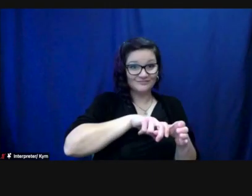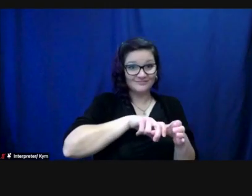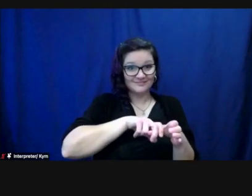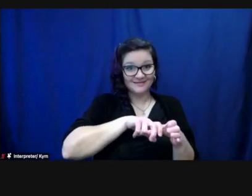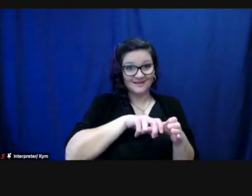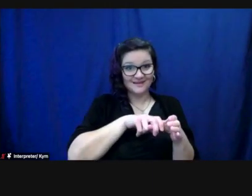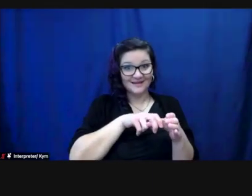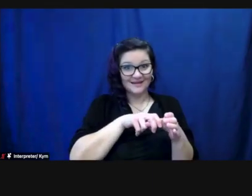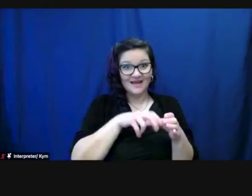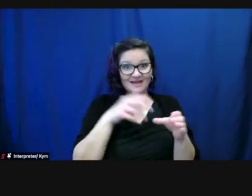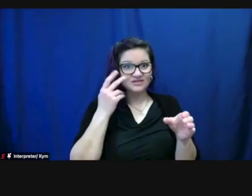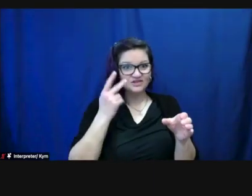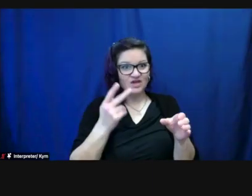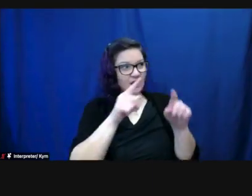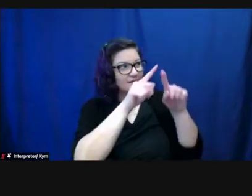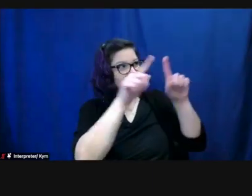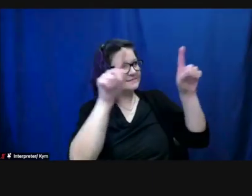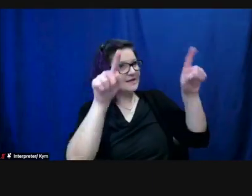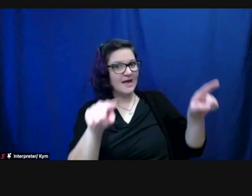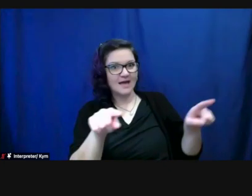a sign about